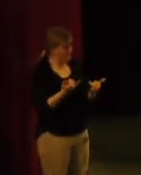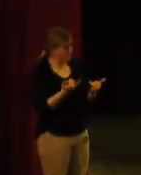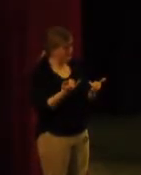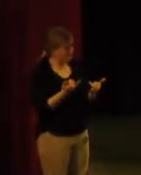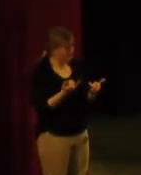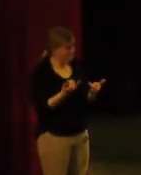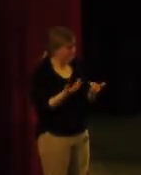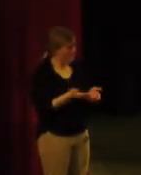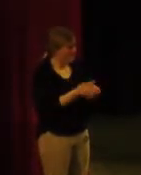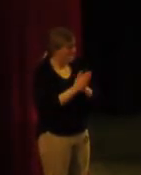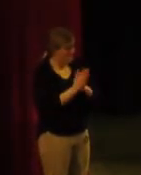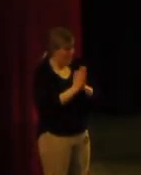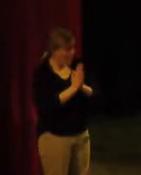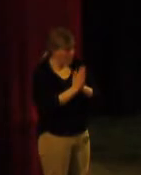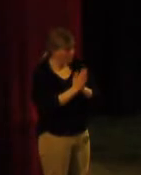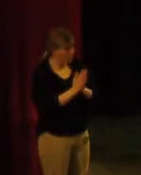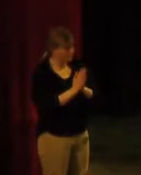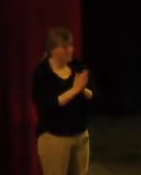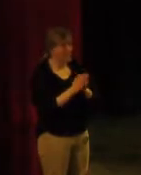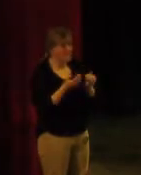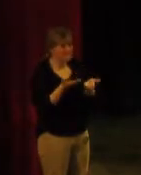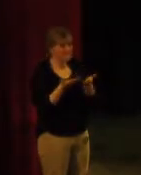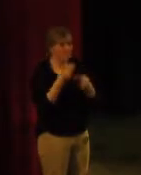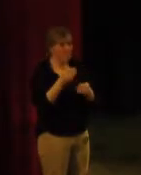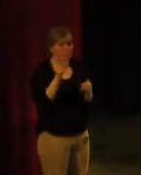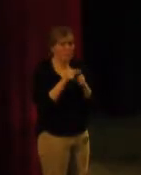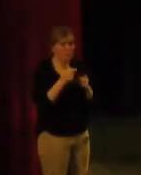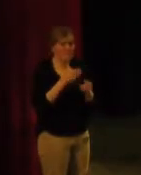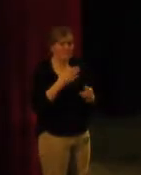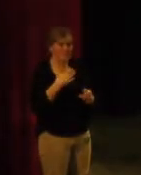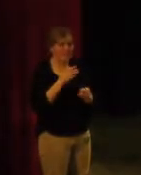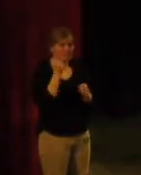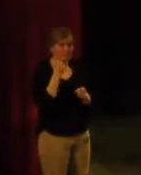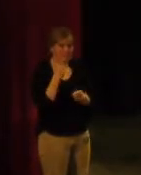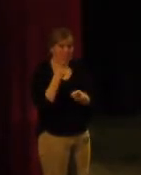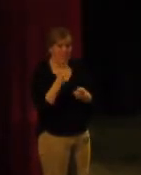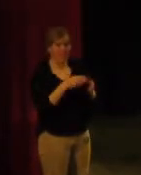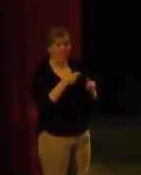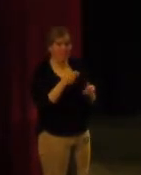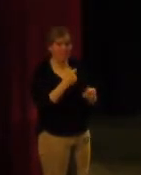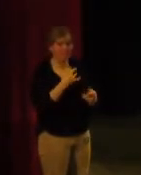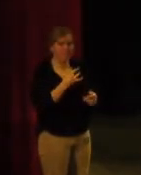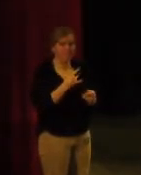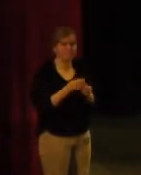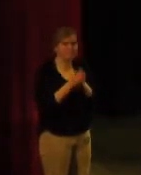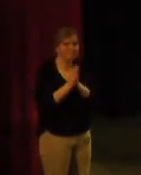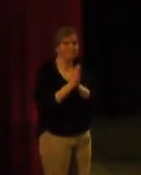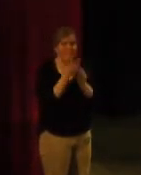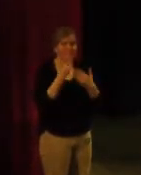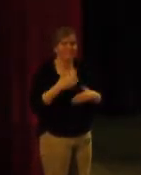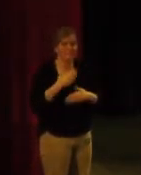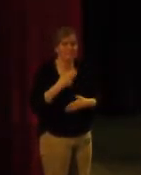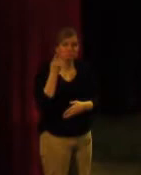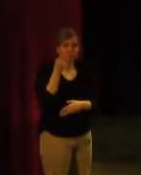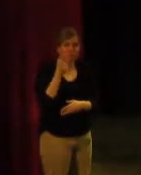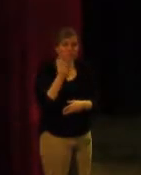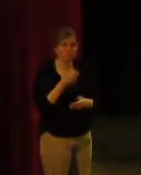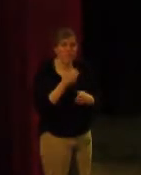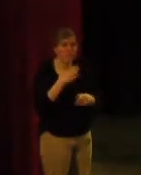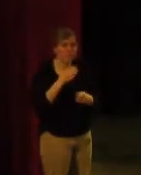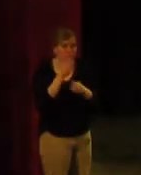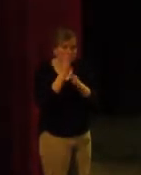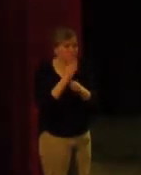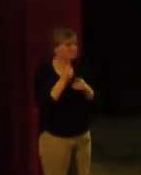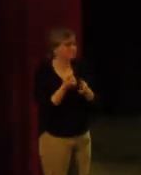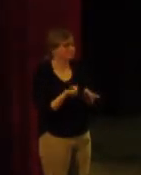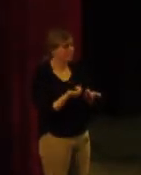prayer I usually give. May the words of my mouth and the meditation of my heart be acceptable and pleasing in your sight, O Lord, my rock and my redeemer. So if you've